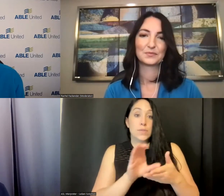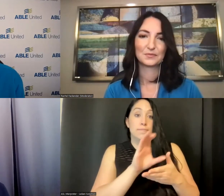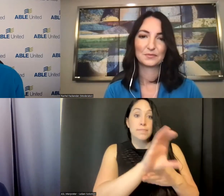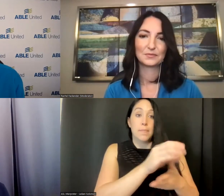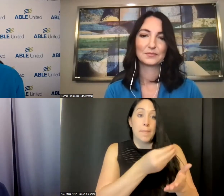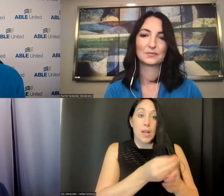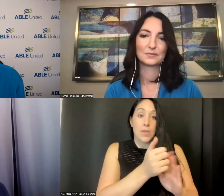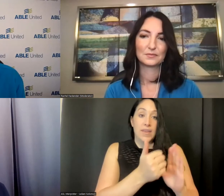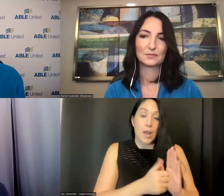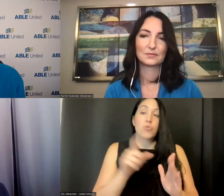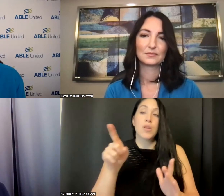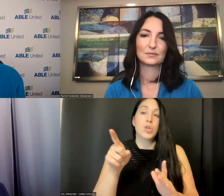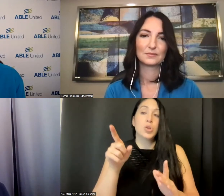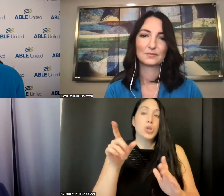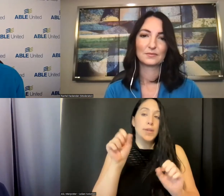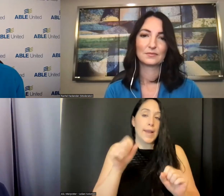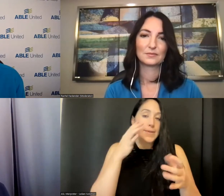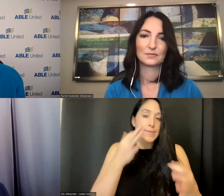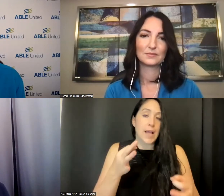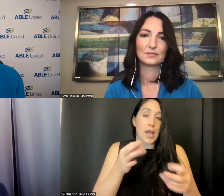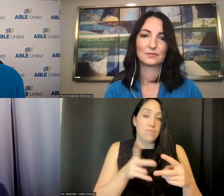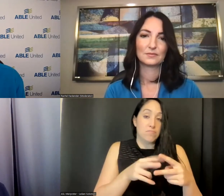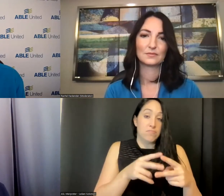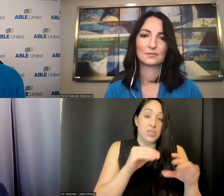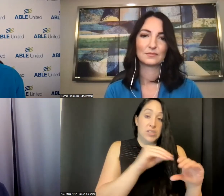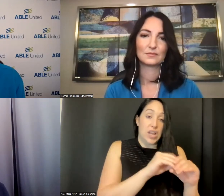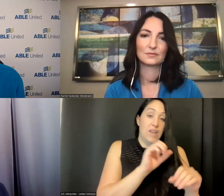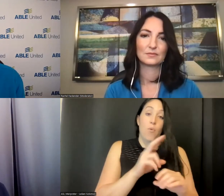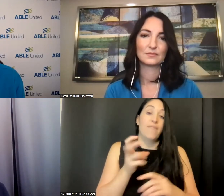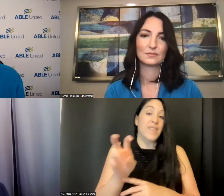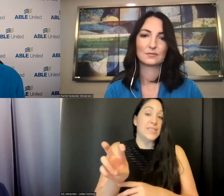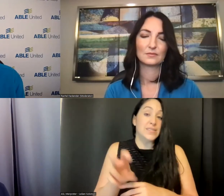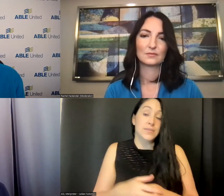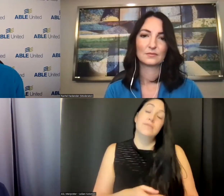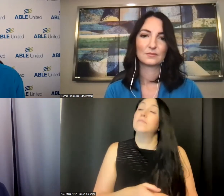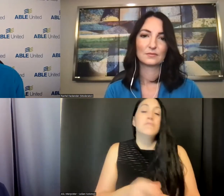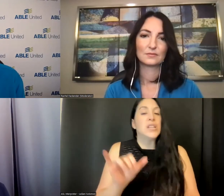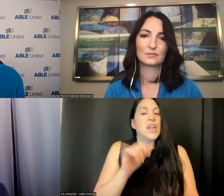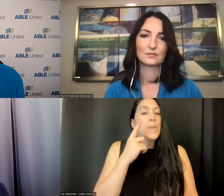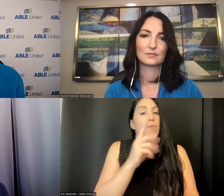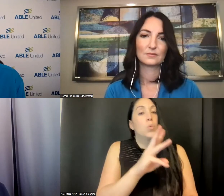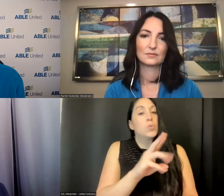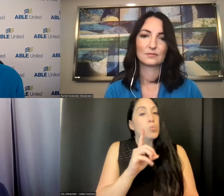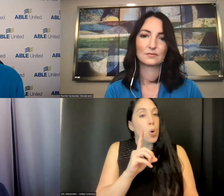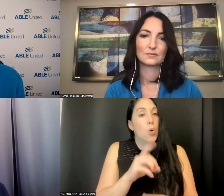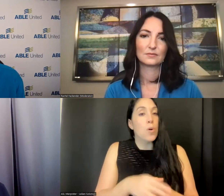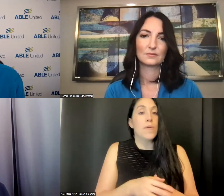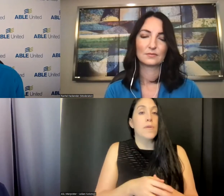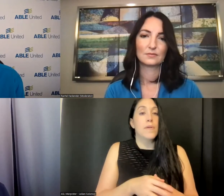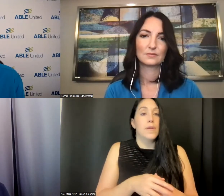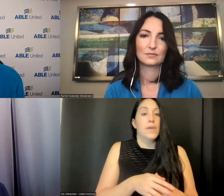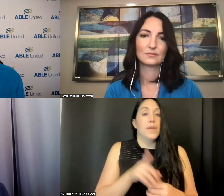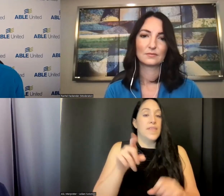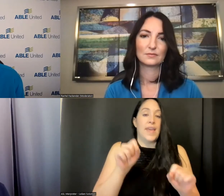It's up to them. And then same for the withdrawal. When they want to make a distribution from their ABLE account, they could choose any of the